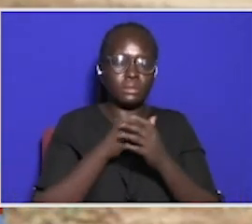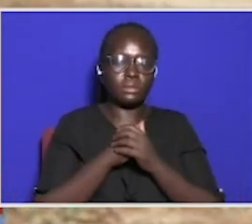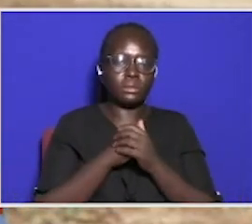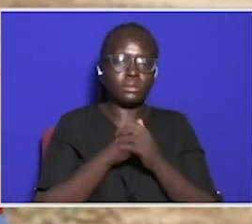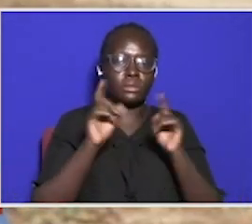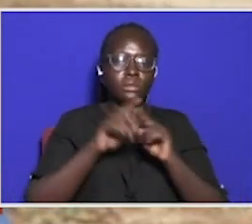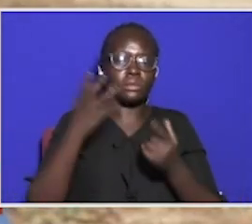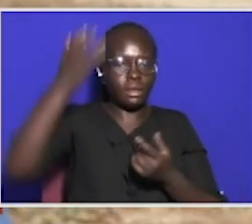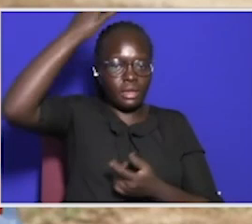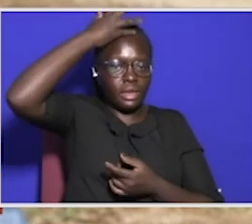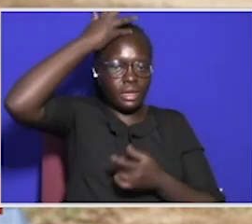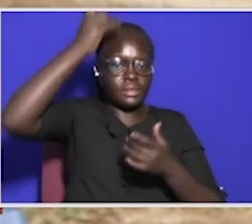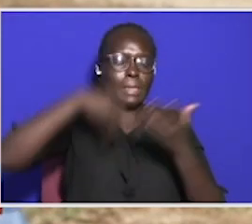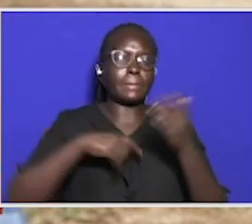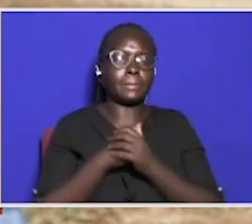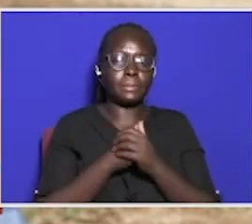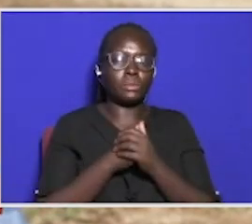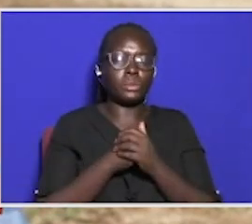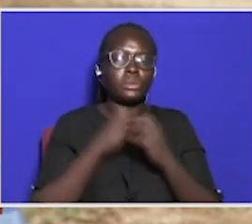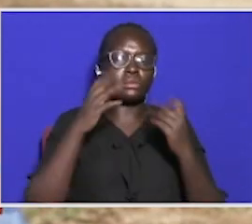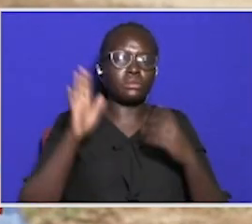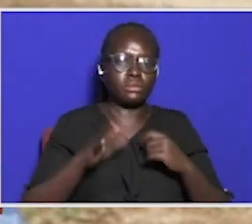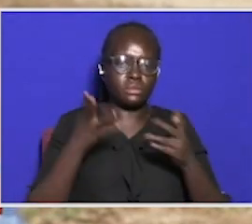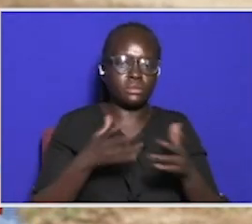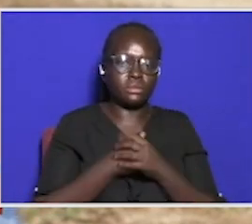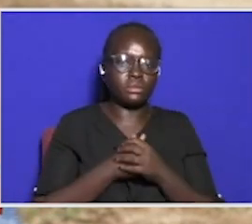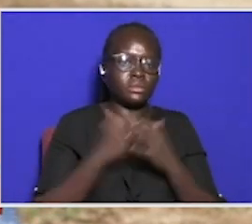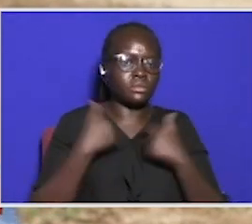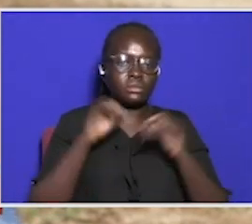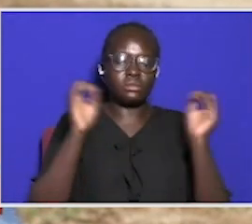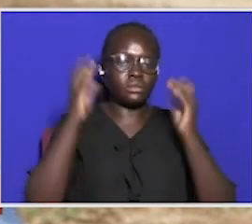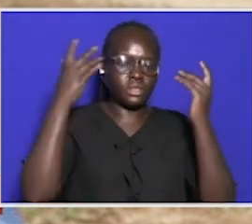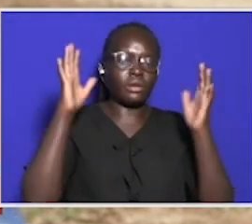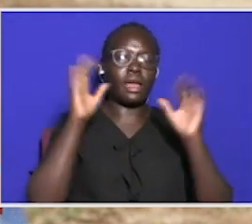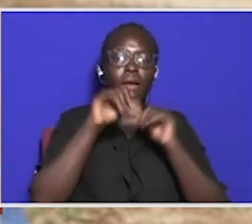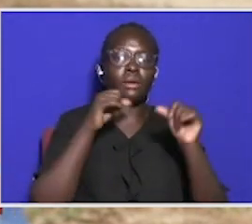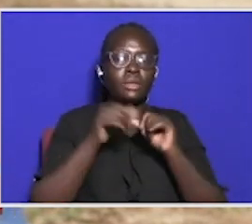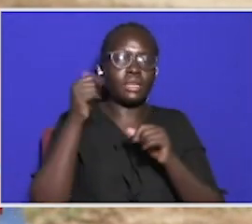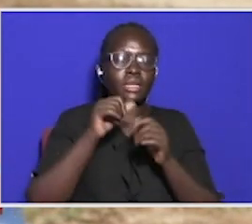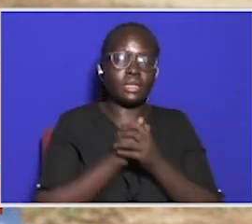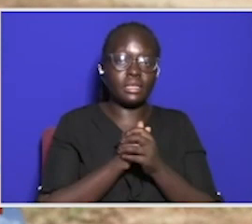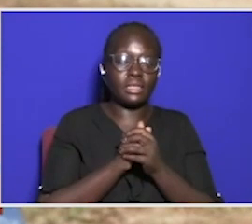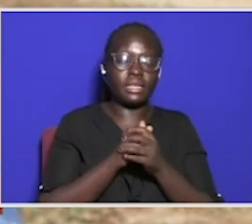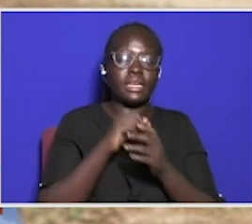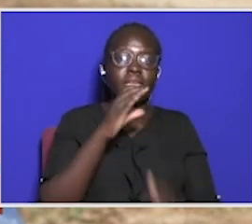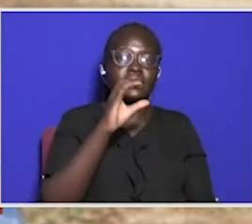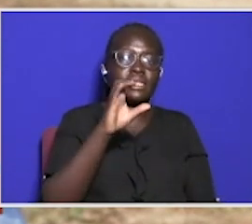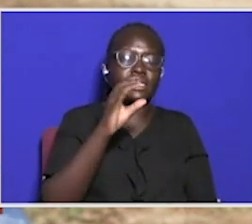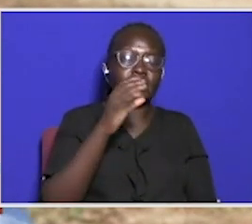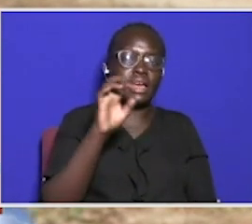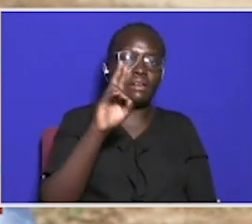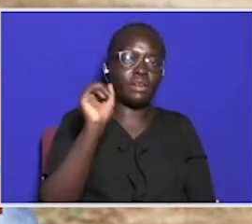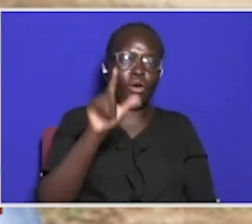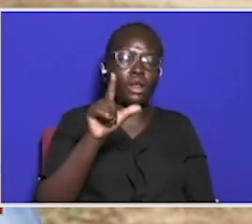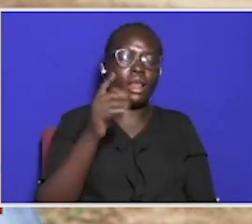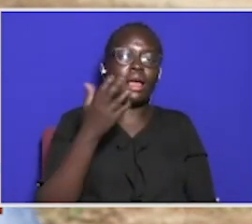as a nurse is that most women over here don't even have awareness about any cervical cancer screening. They don't have awareness